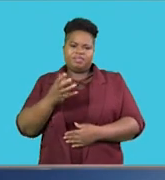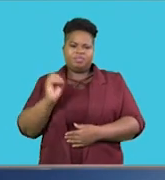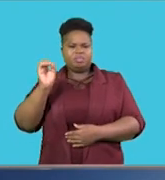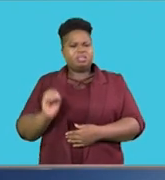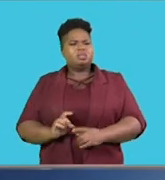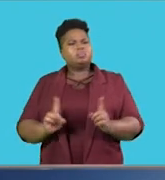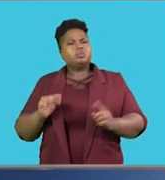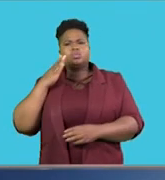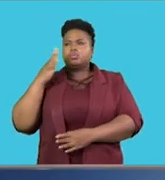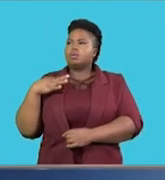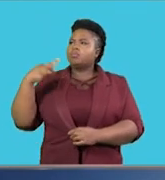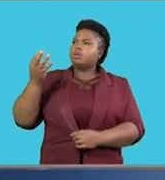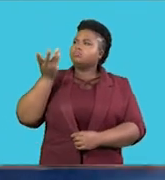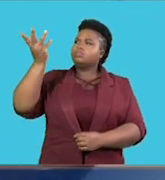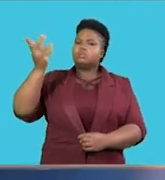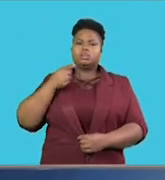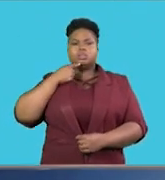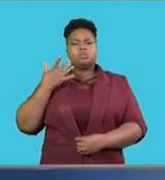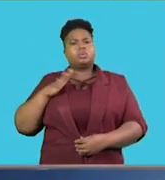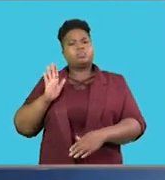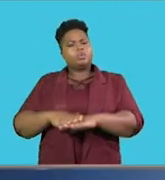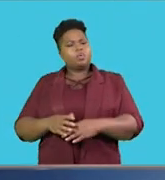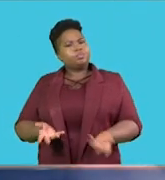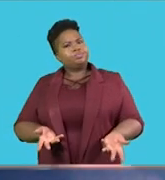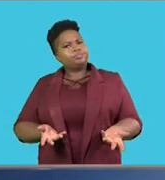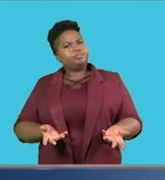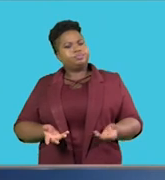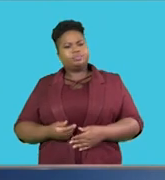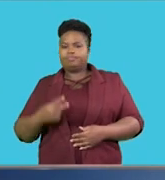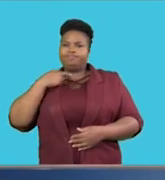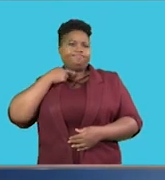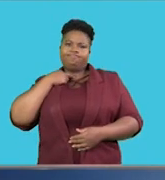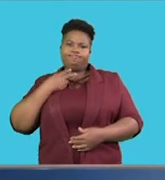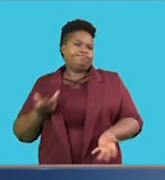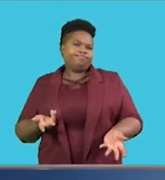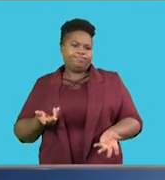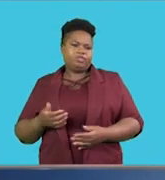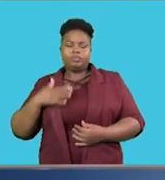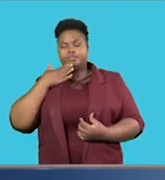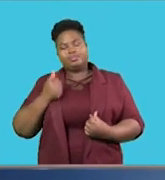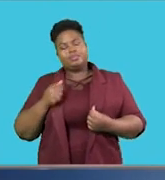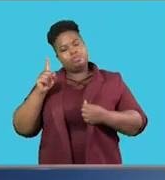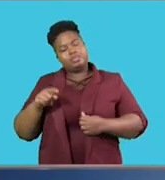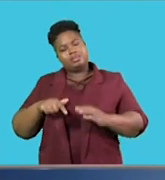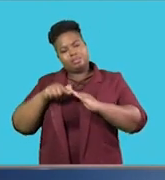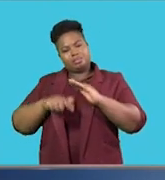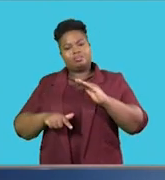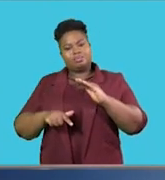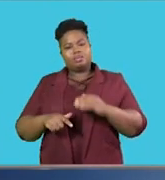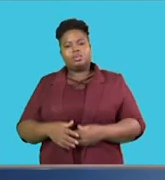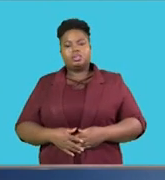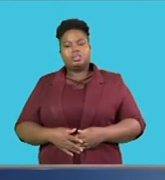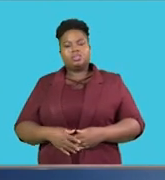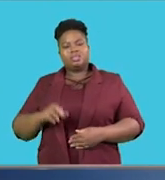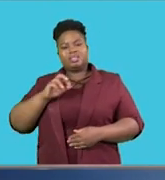mara mase siyo-applya somewhere bafuna more and asikhoni thina. So sicela ukuthi uyehlise nale